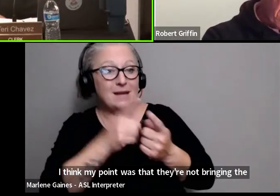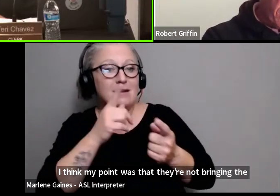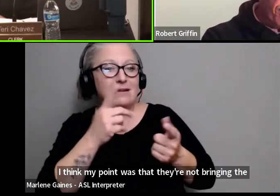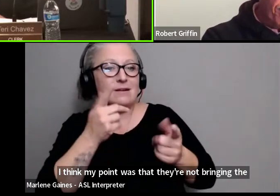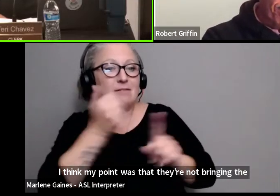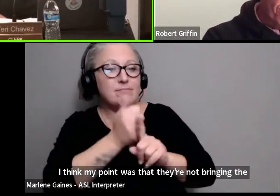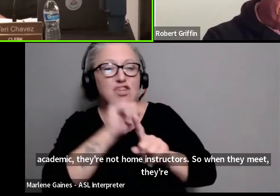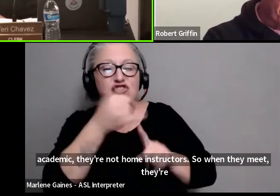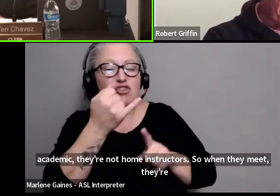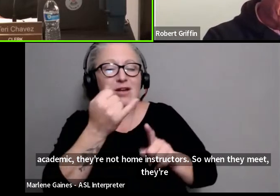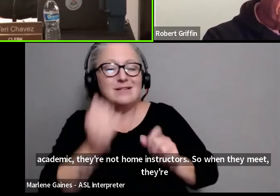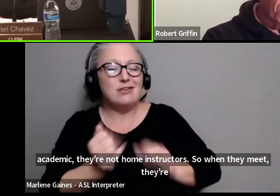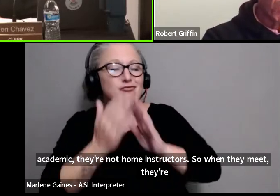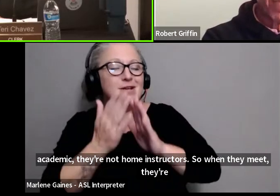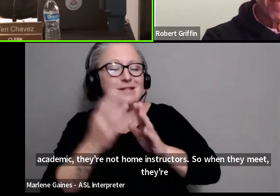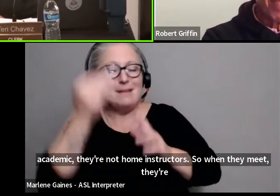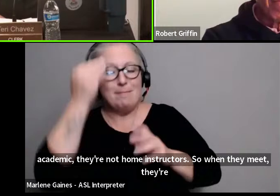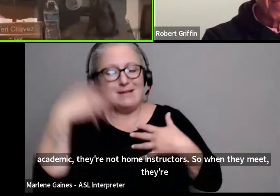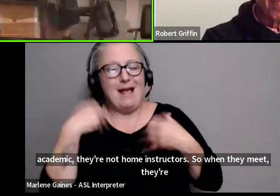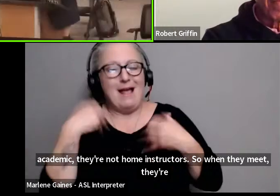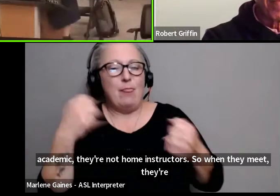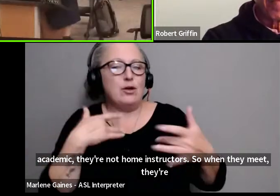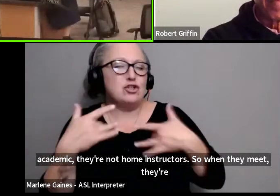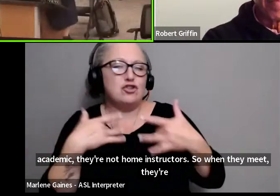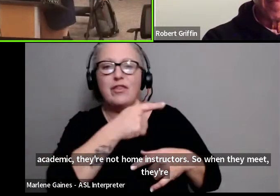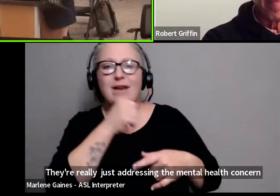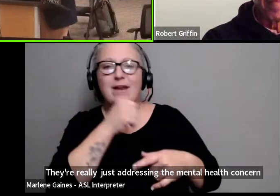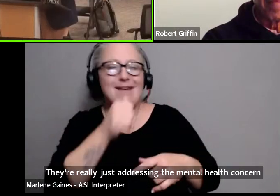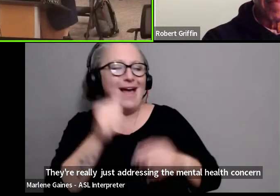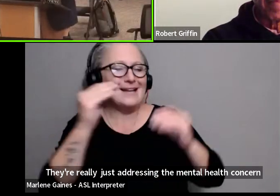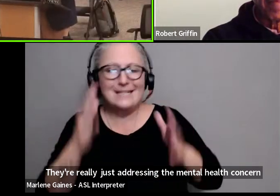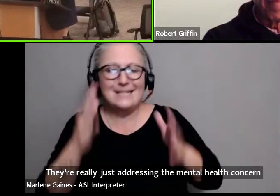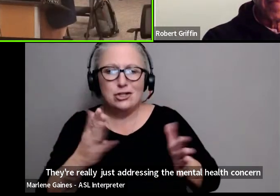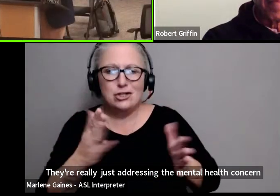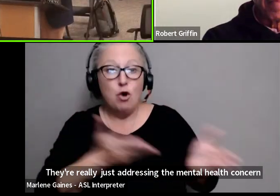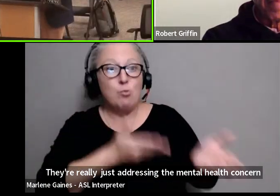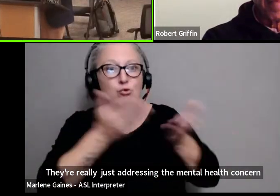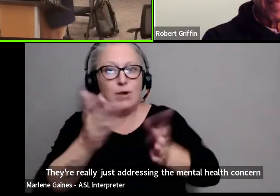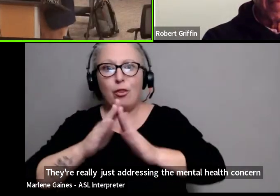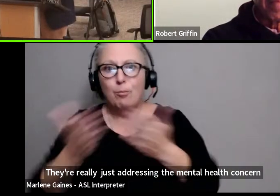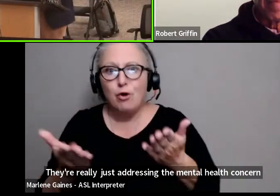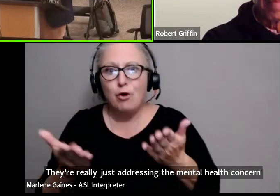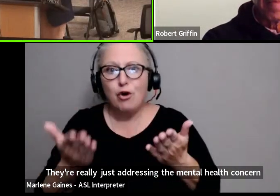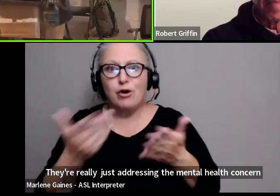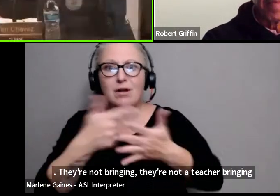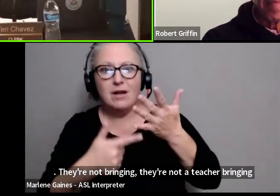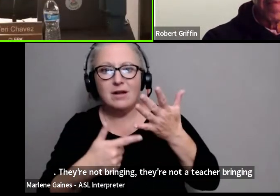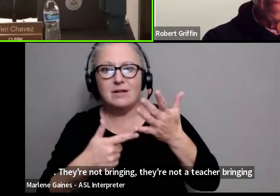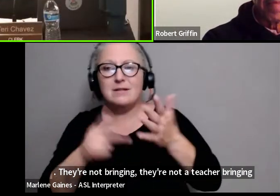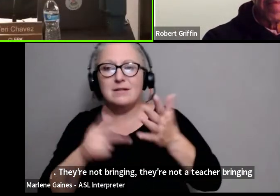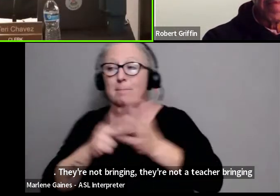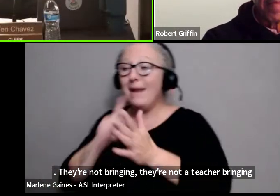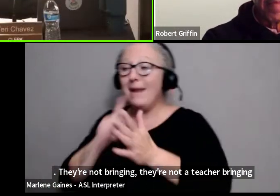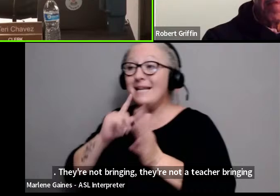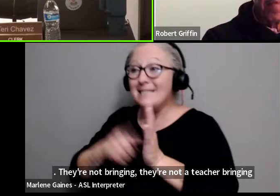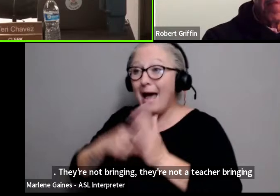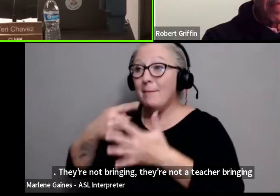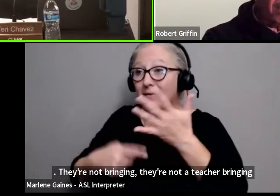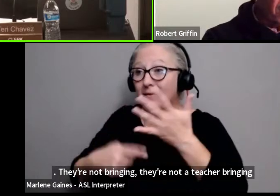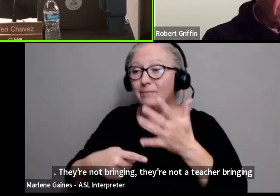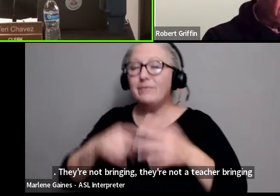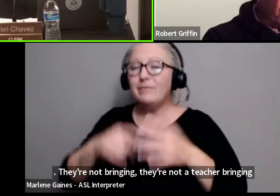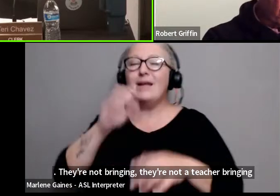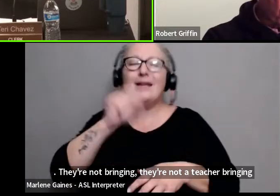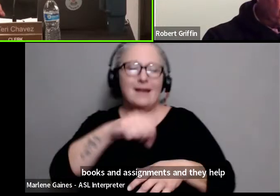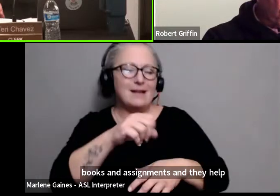just addressing the mental health concern. They're not bringing, they're Right. not a teacher bringing books and I see what you're saying, academic assignments and yeah, to help, assignments, right, things of like that to, nature.